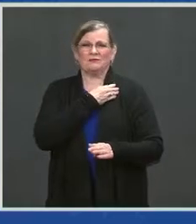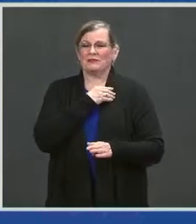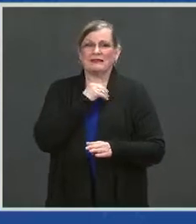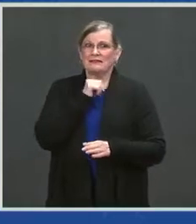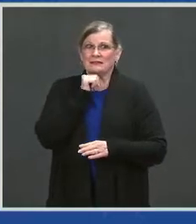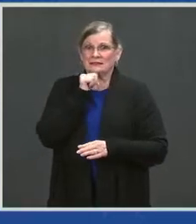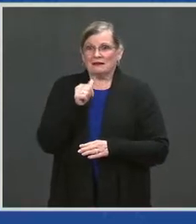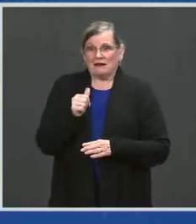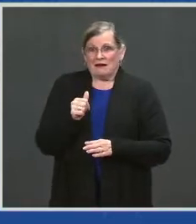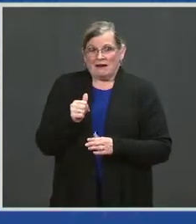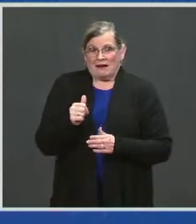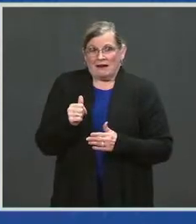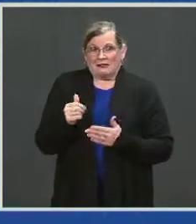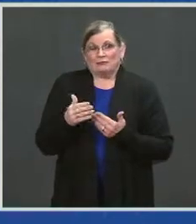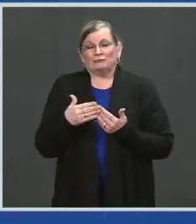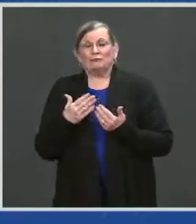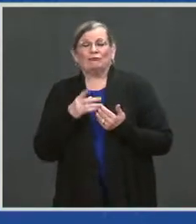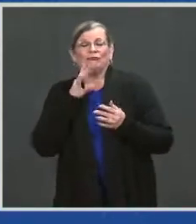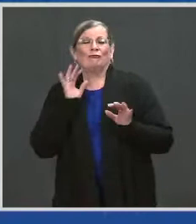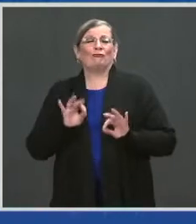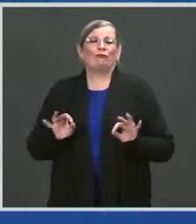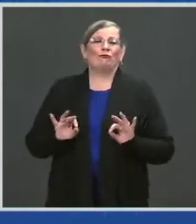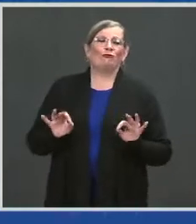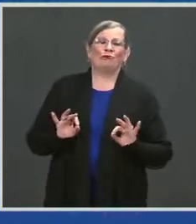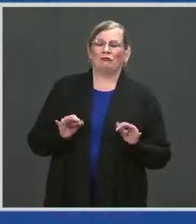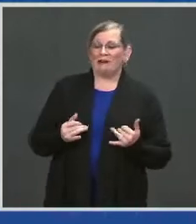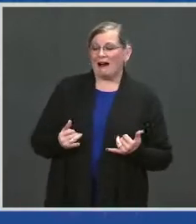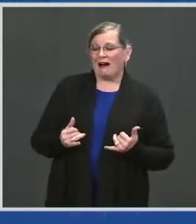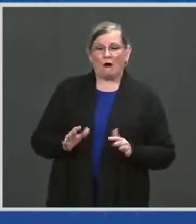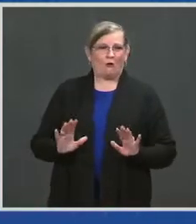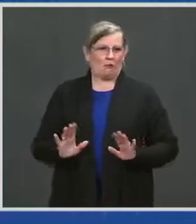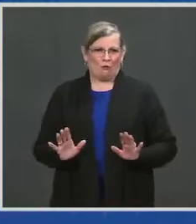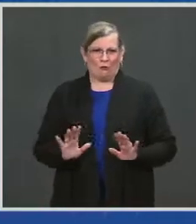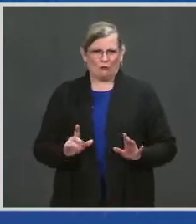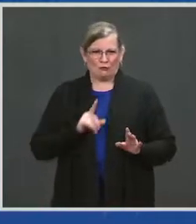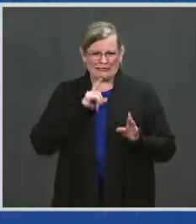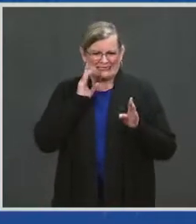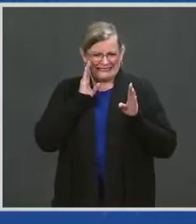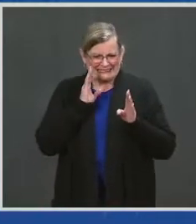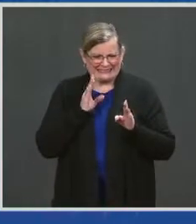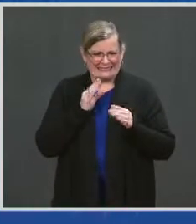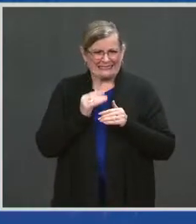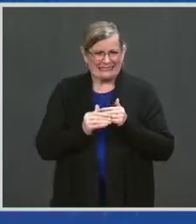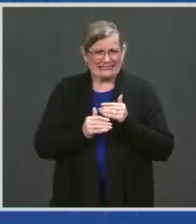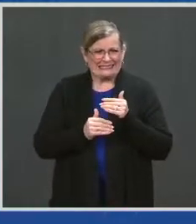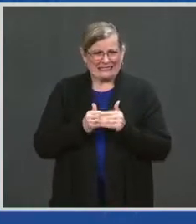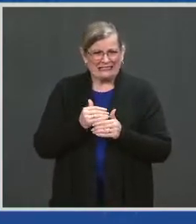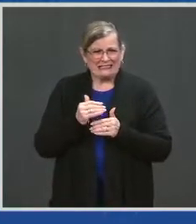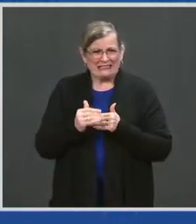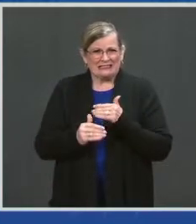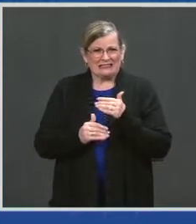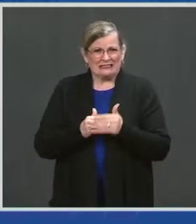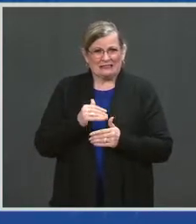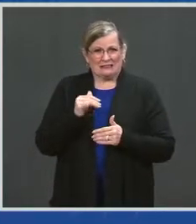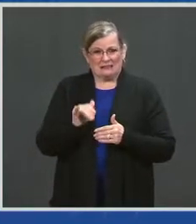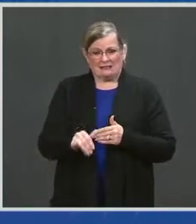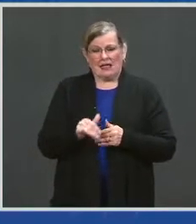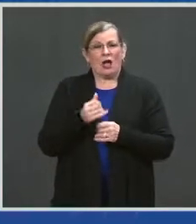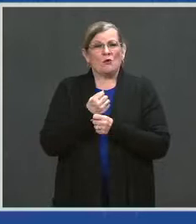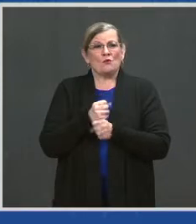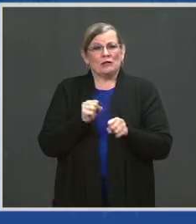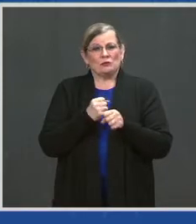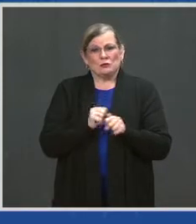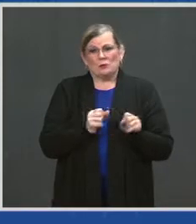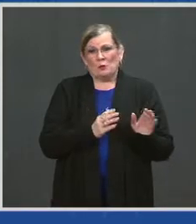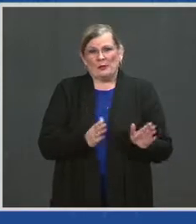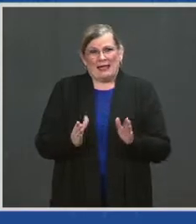Plan are temporary by design. It is a rescue plan. But as we get the economy back on its